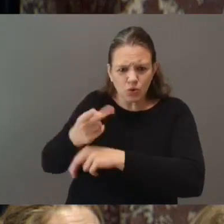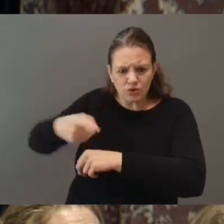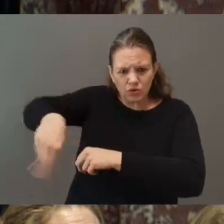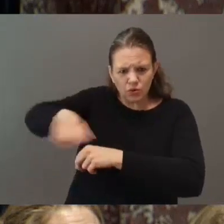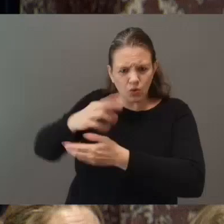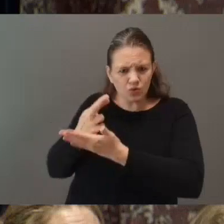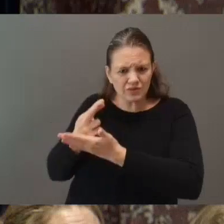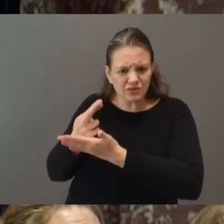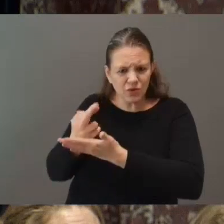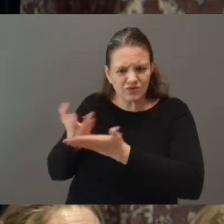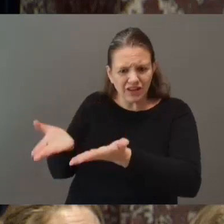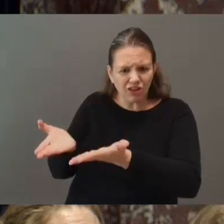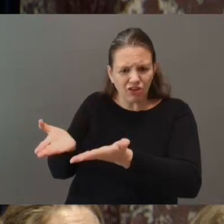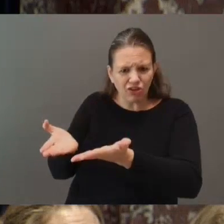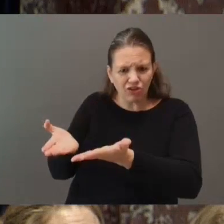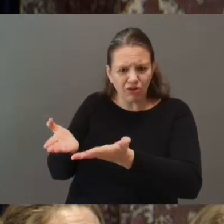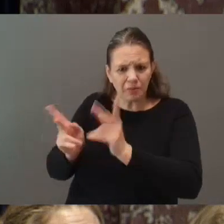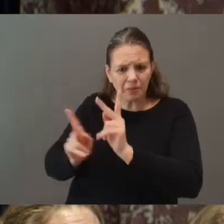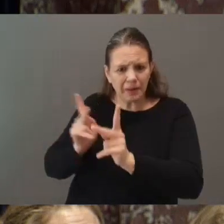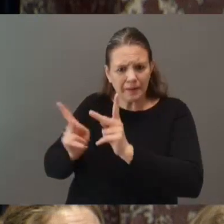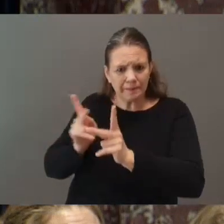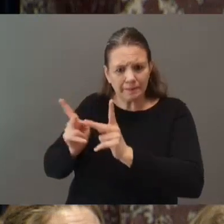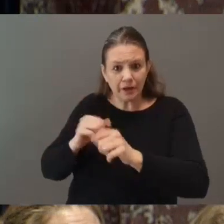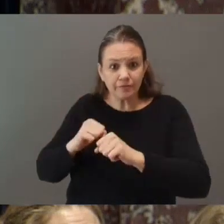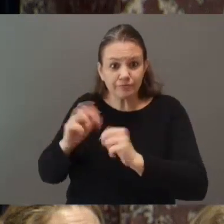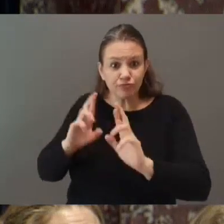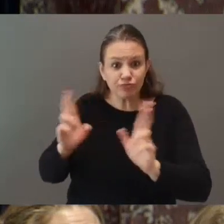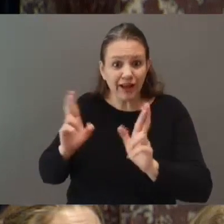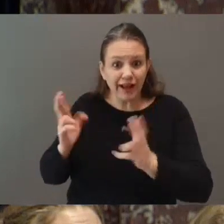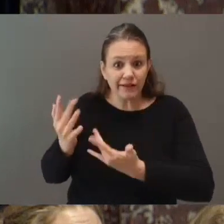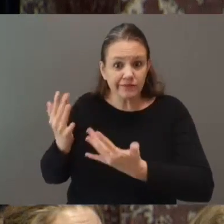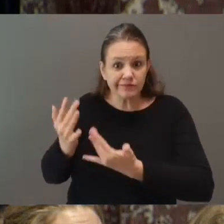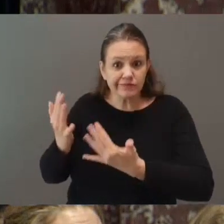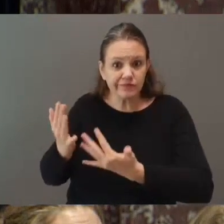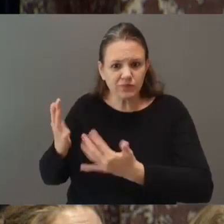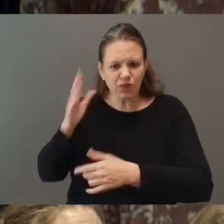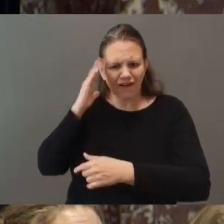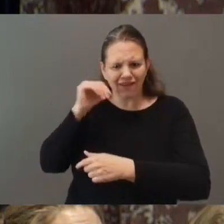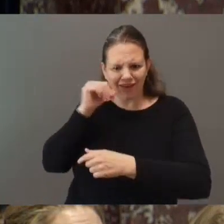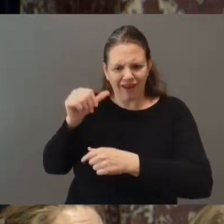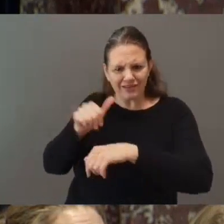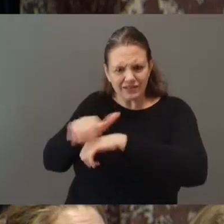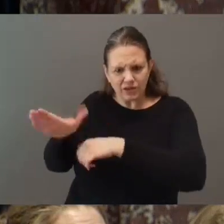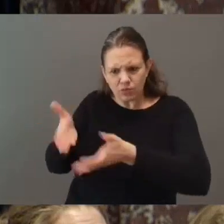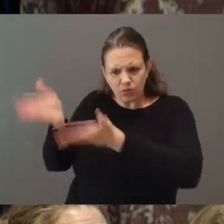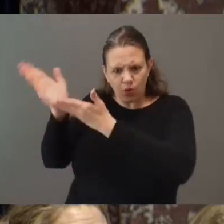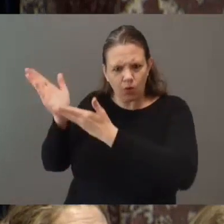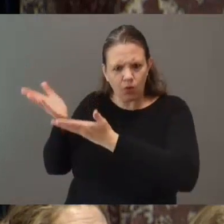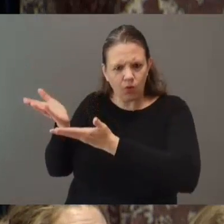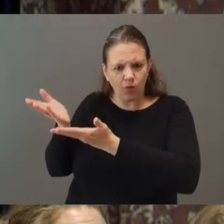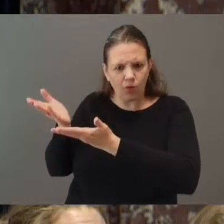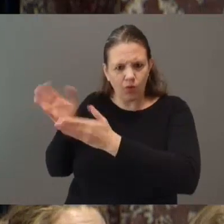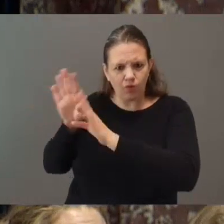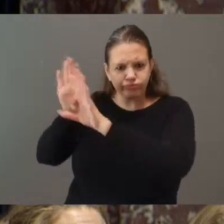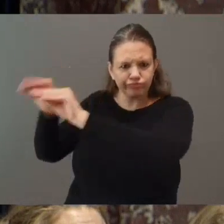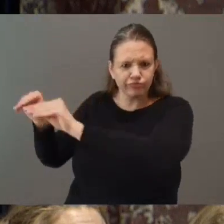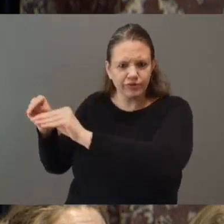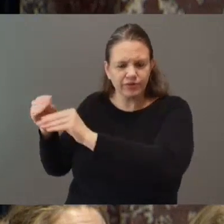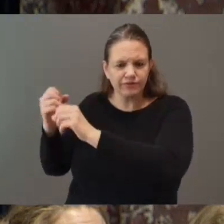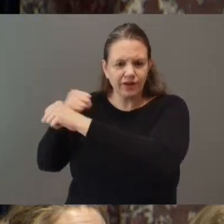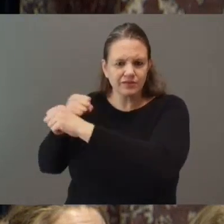available, not put in there, and let that fire actually build to the place now where we have a potential serious disaster on its